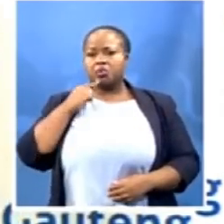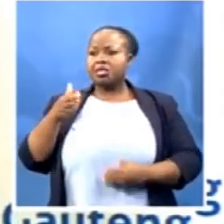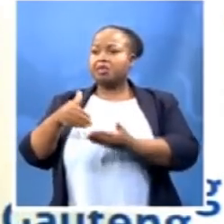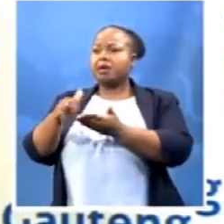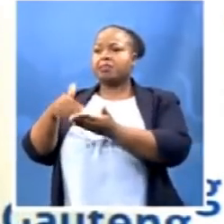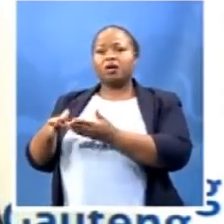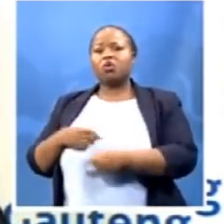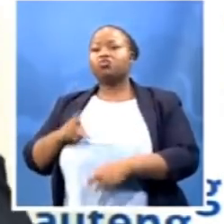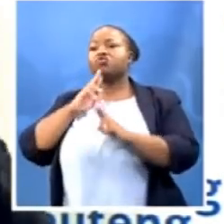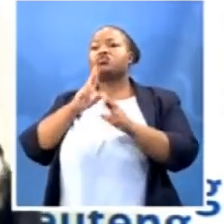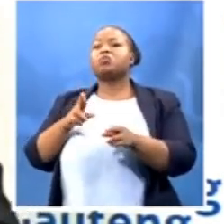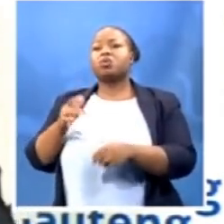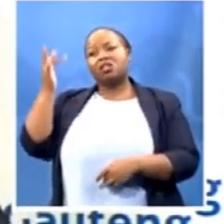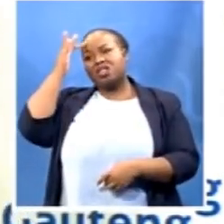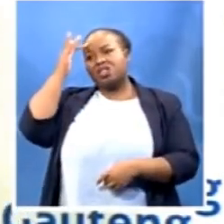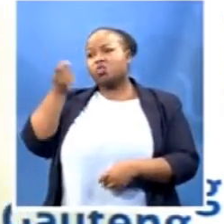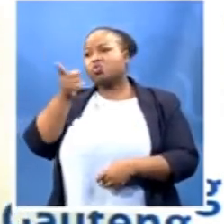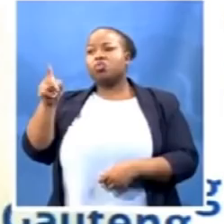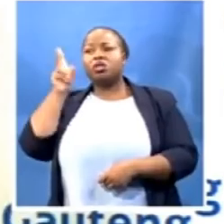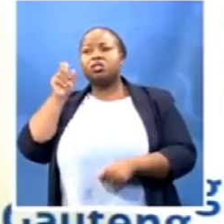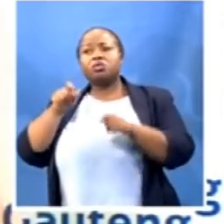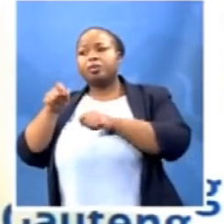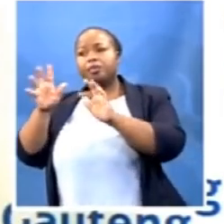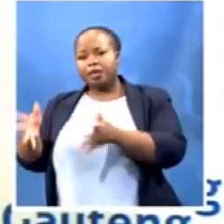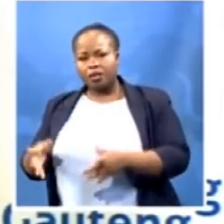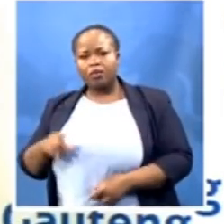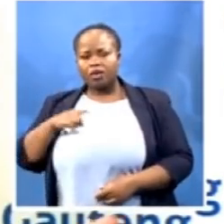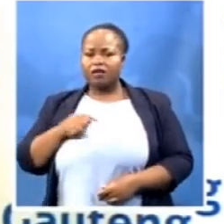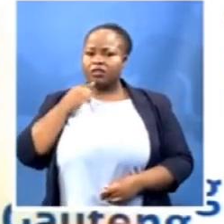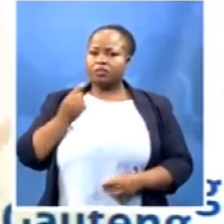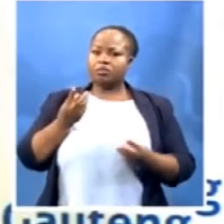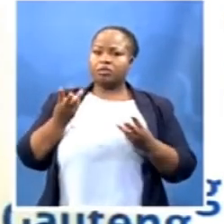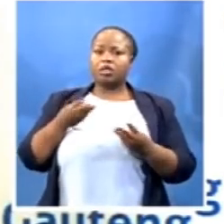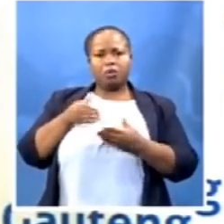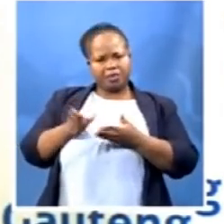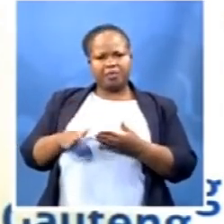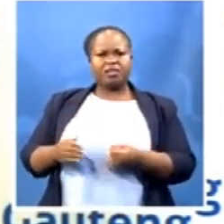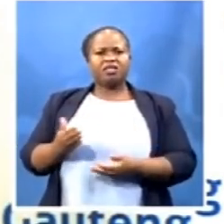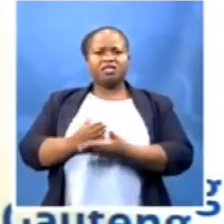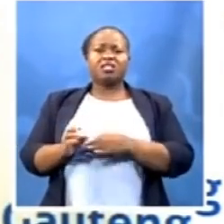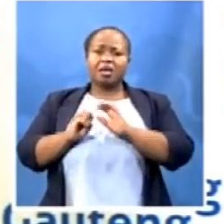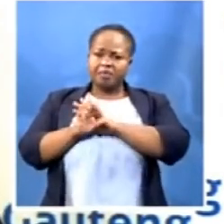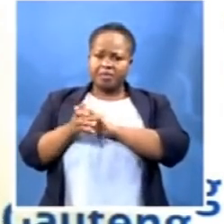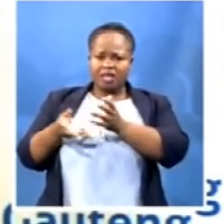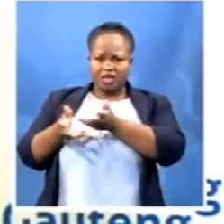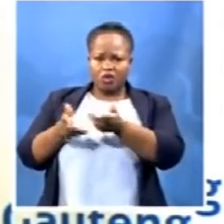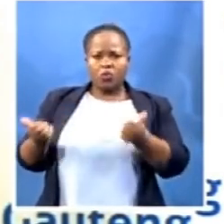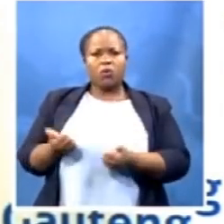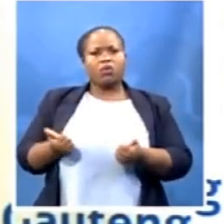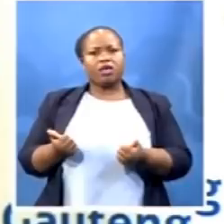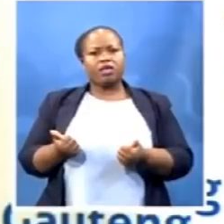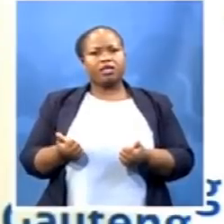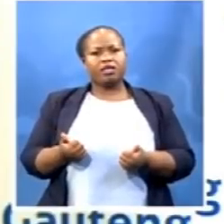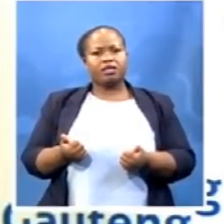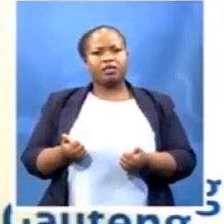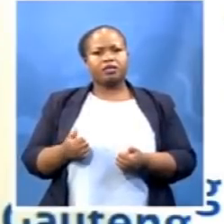with you. So that if people said we're evicted, and some of them the media spoke to, so the media should have brought those people, and then we solve